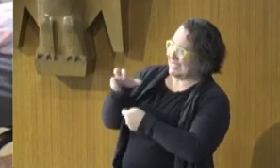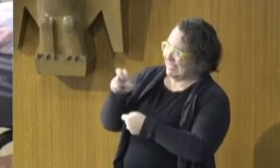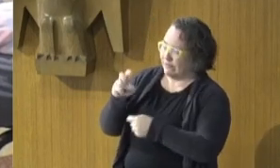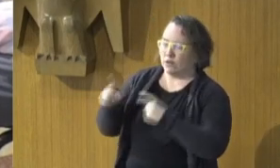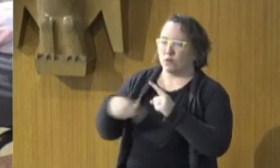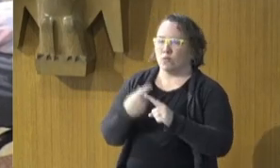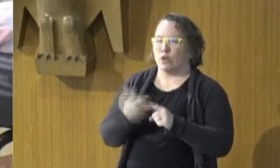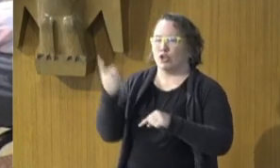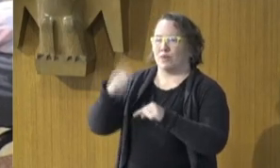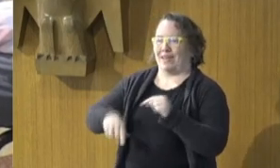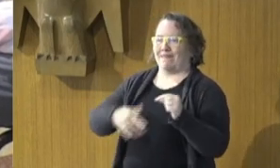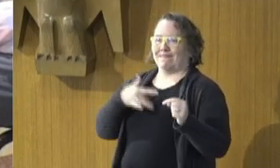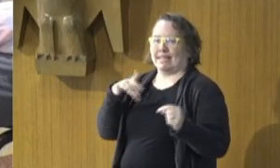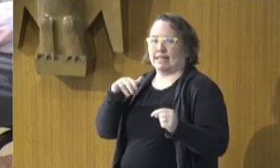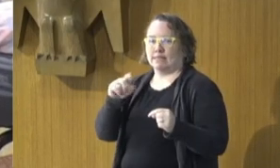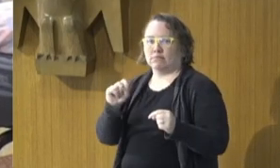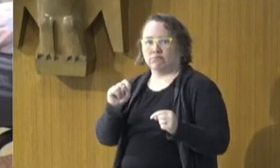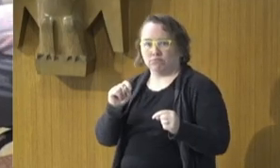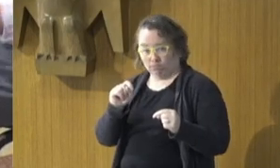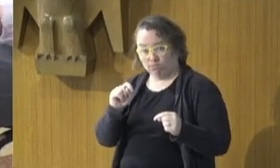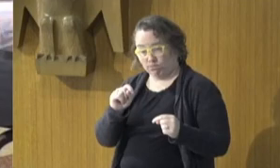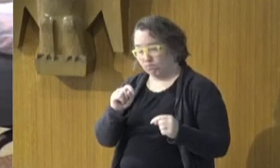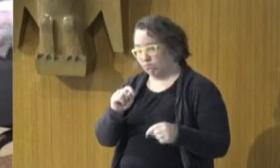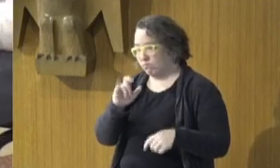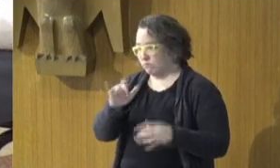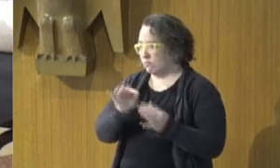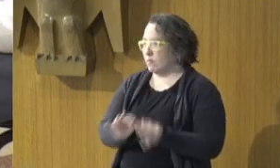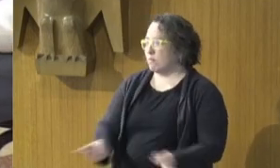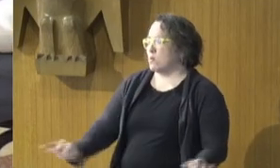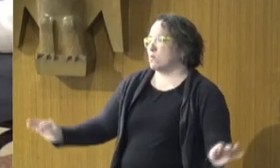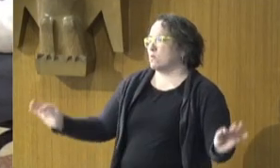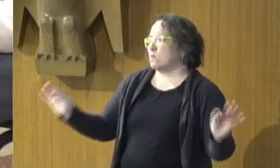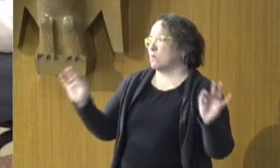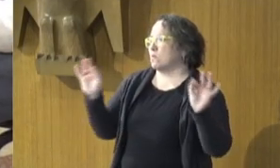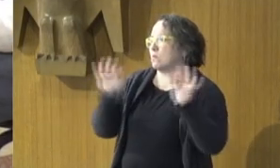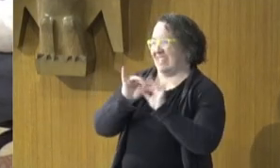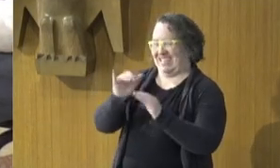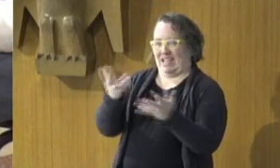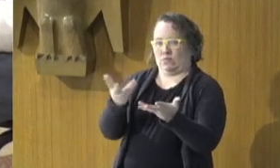don't trust the promise right now. Mm-hmm. That's the whole basis of faith.